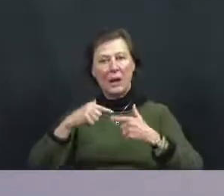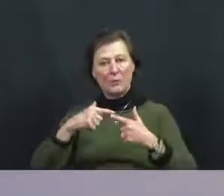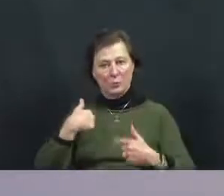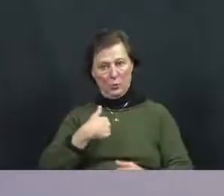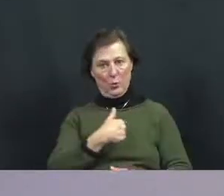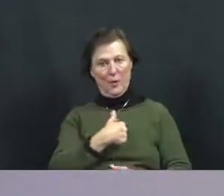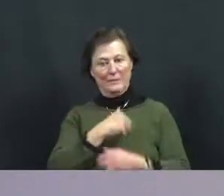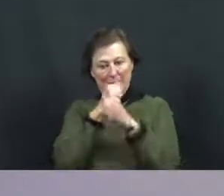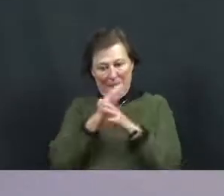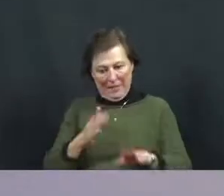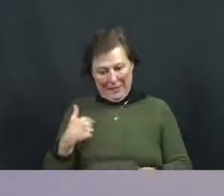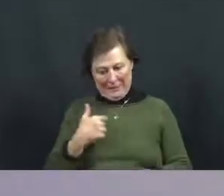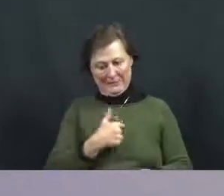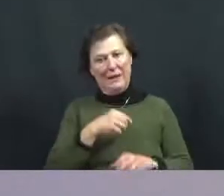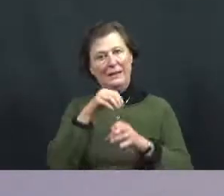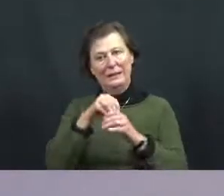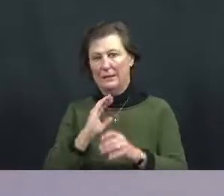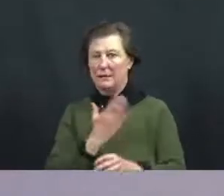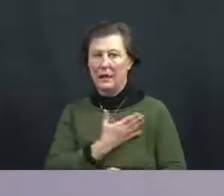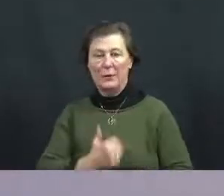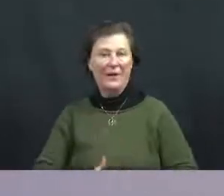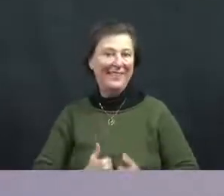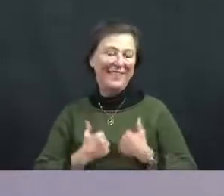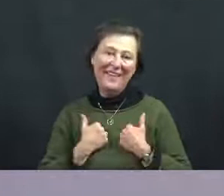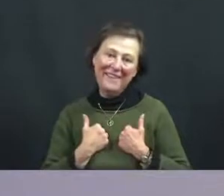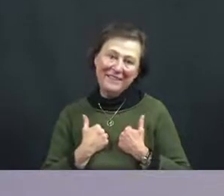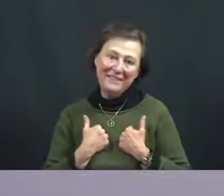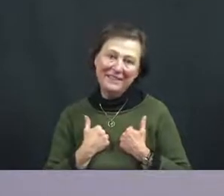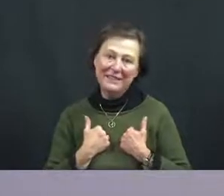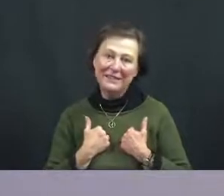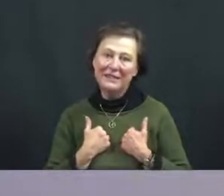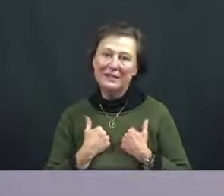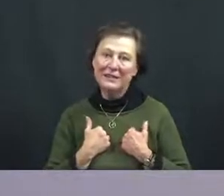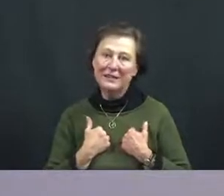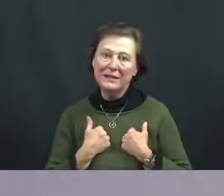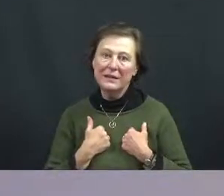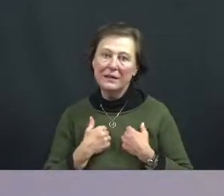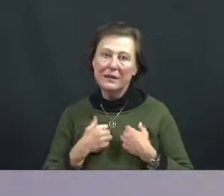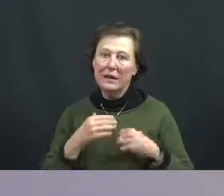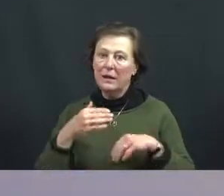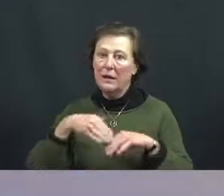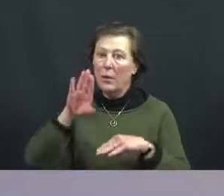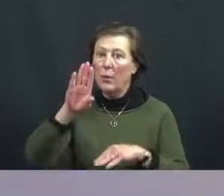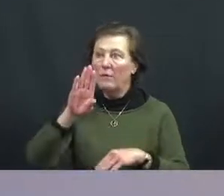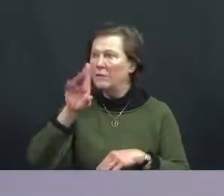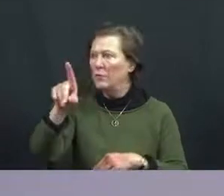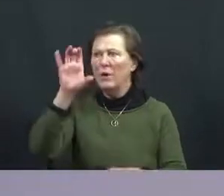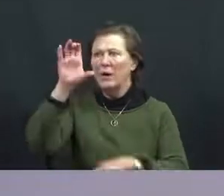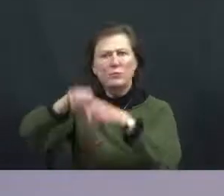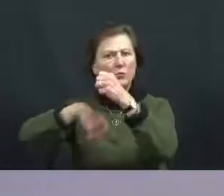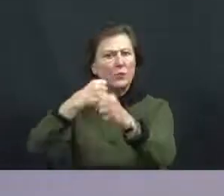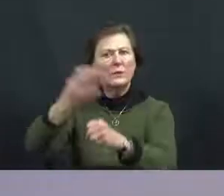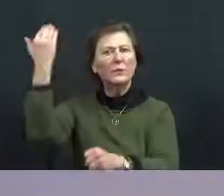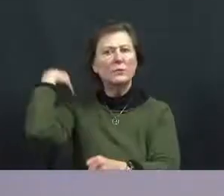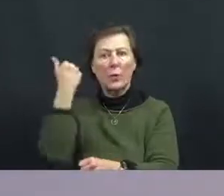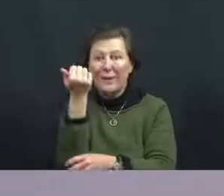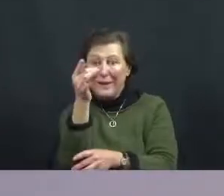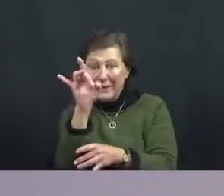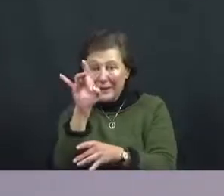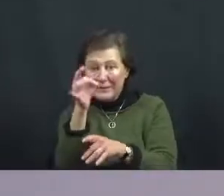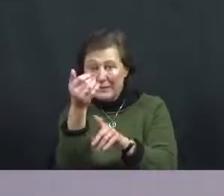lives. Well over a century ago, in